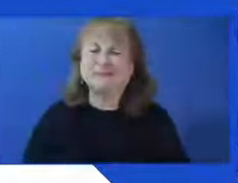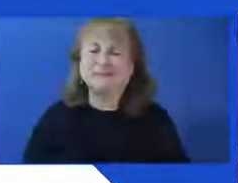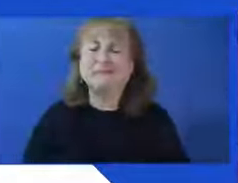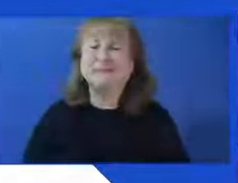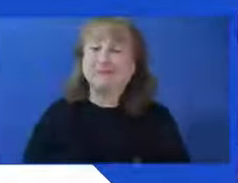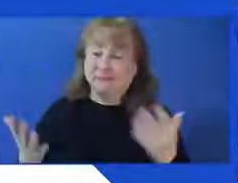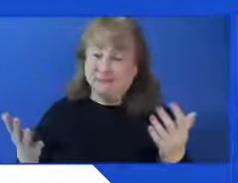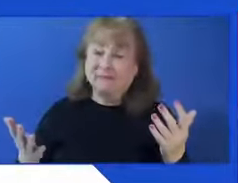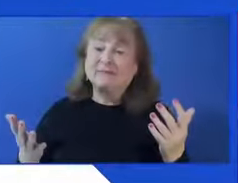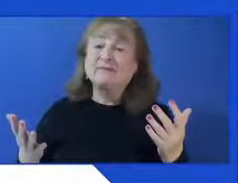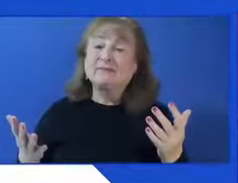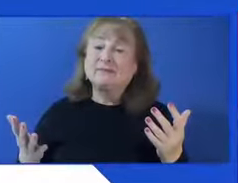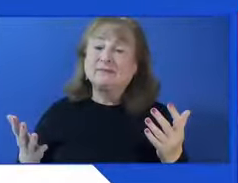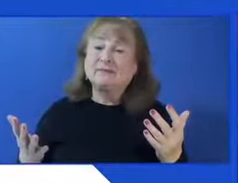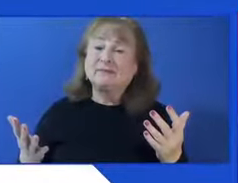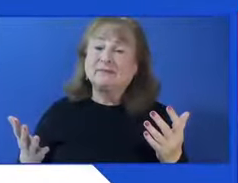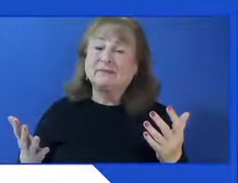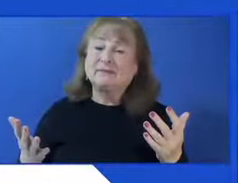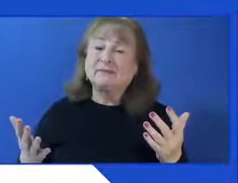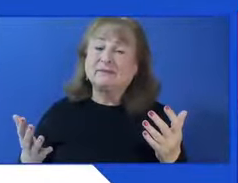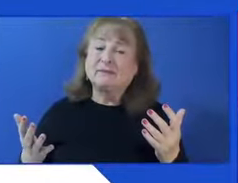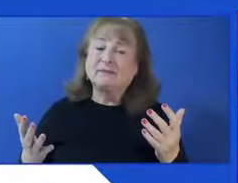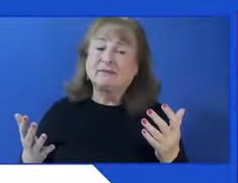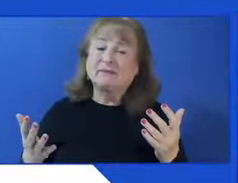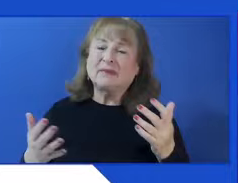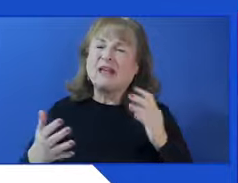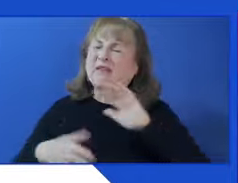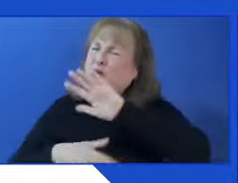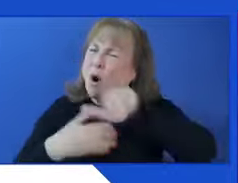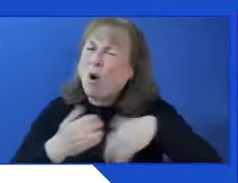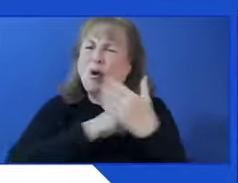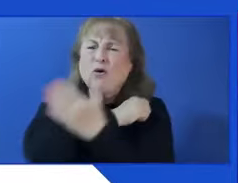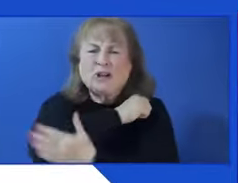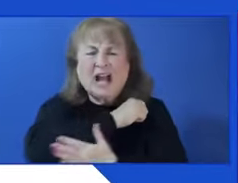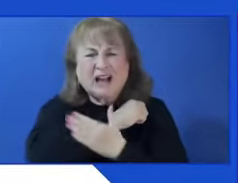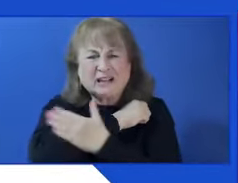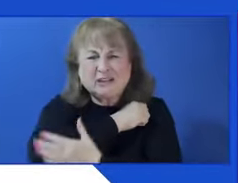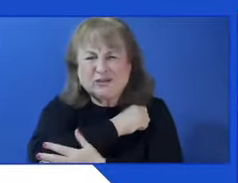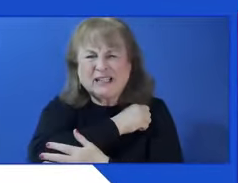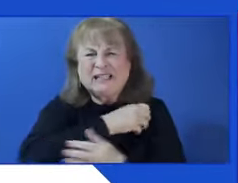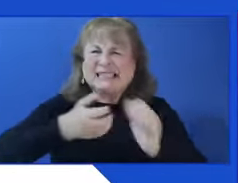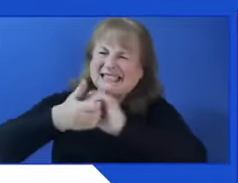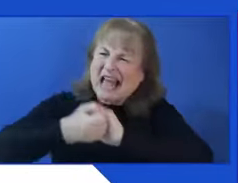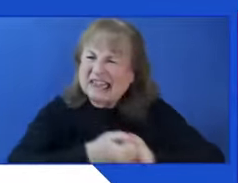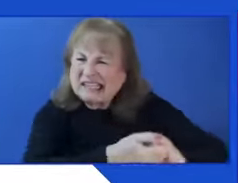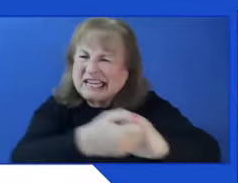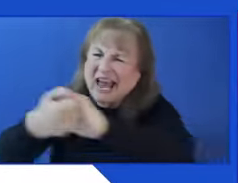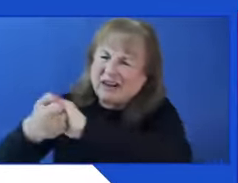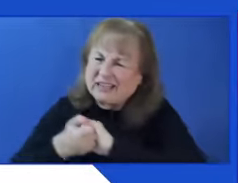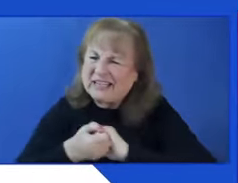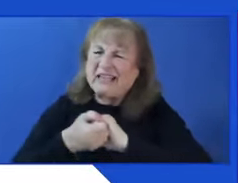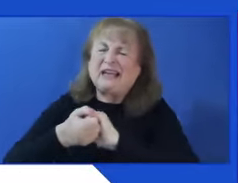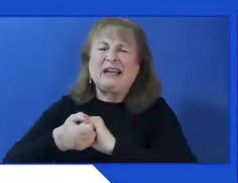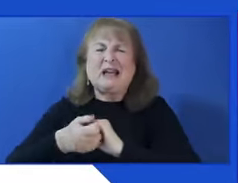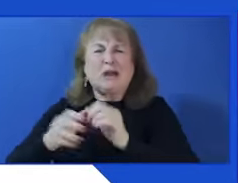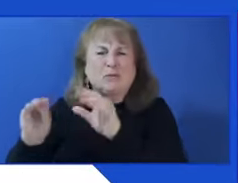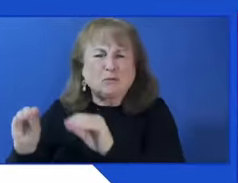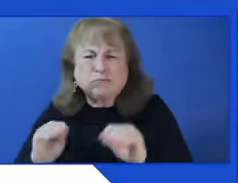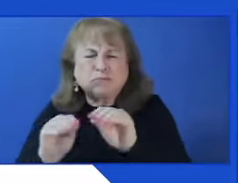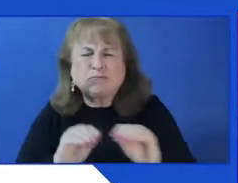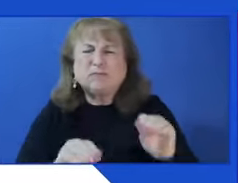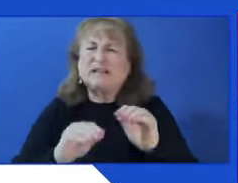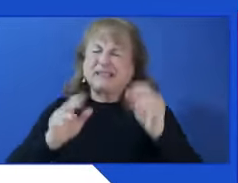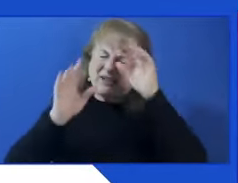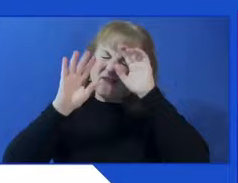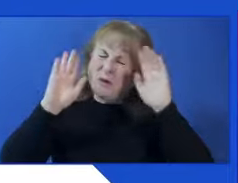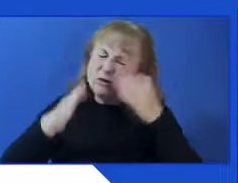When all our country, in solidarity, in mobilization, in devotion, is